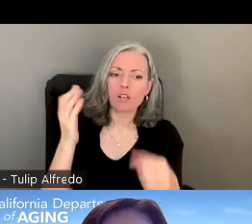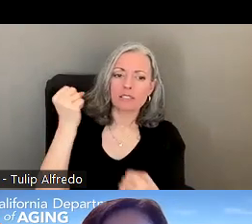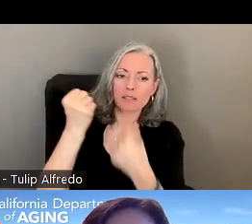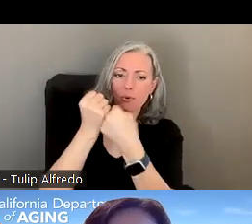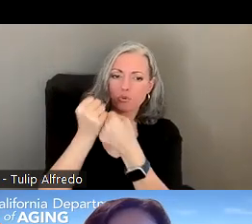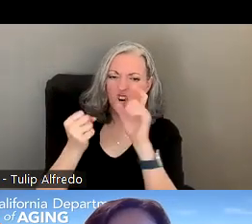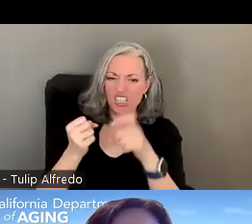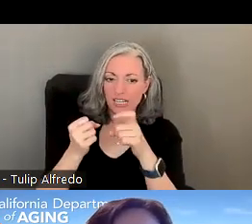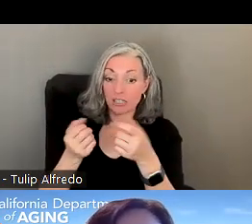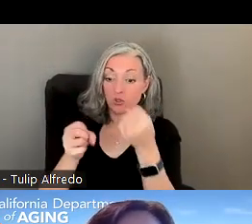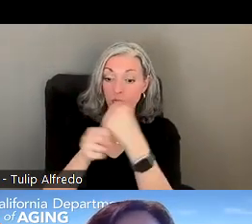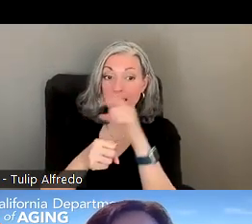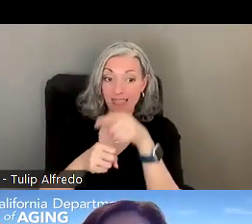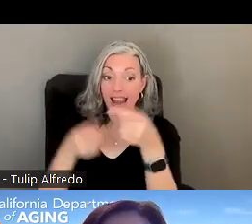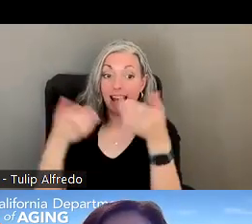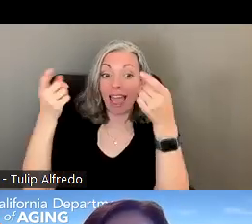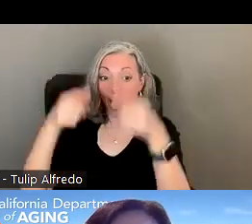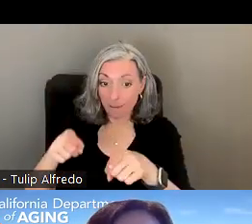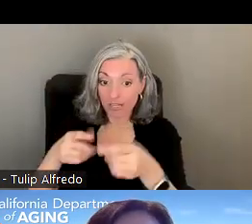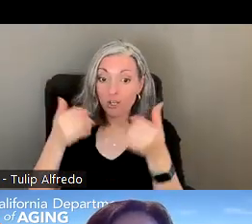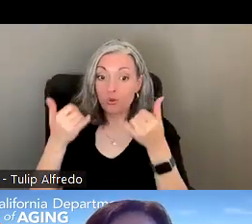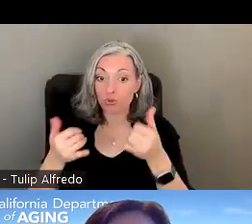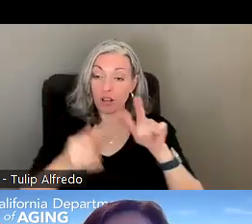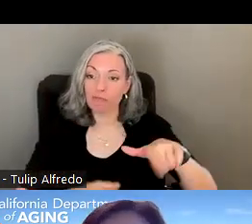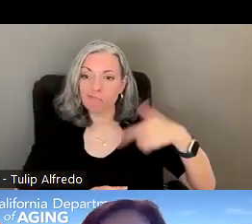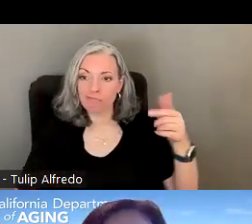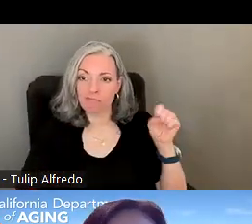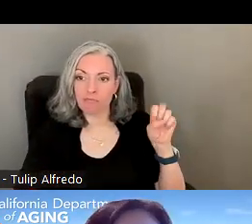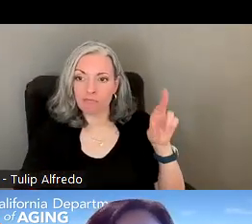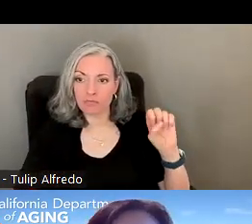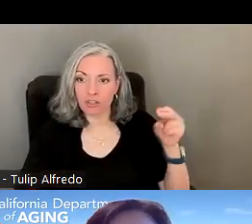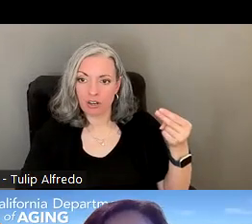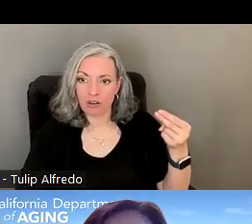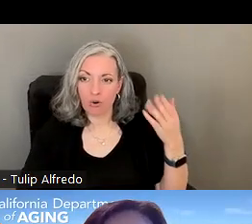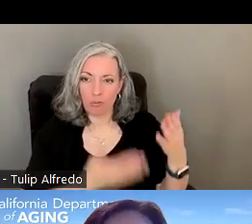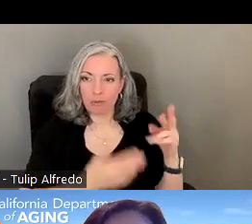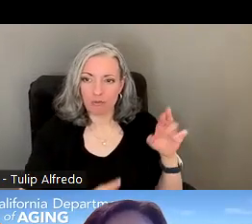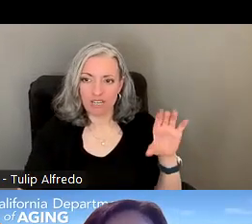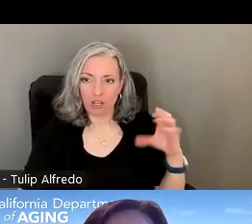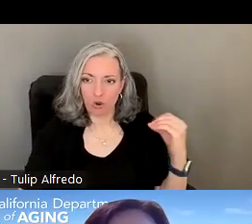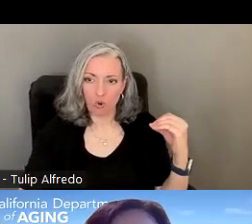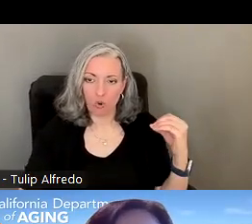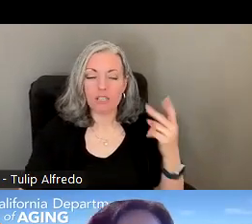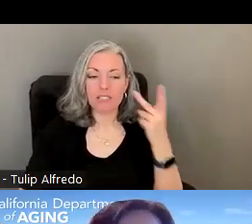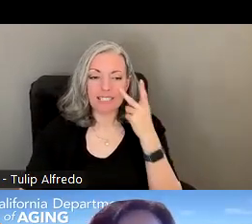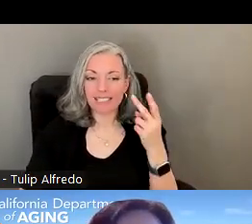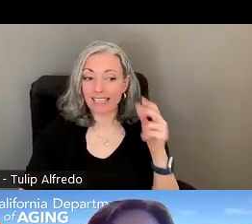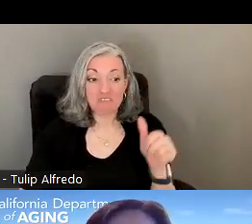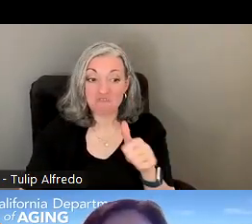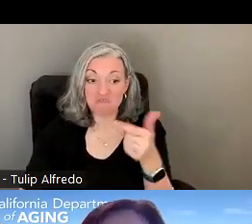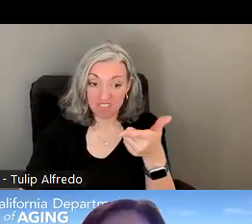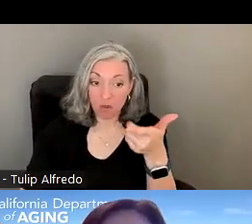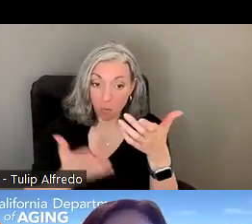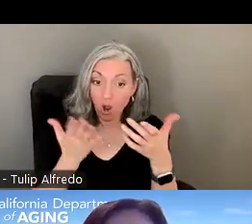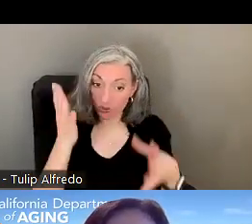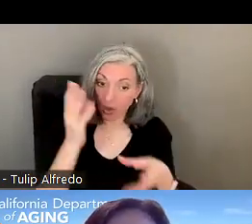this happen. So at this time, I'd like to turn it over to Sarah or even Rigo to see if there's anything more they'd like to add, and